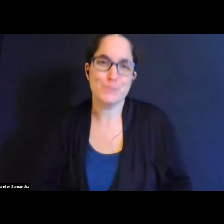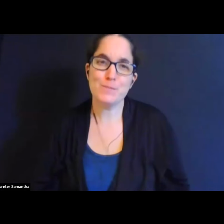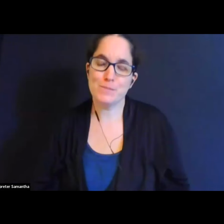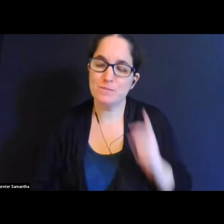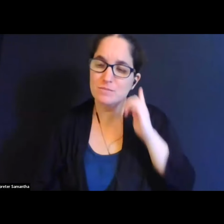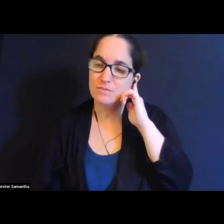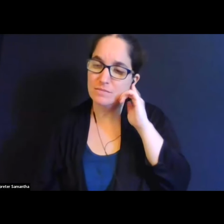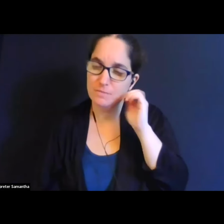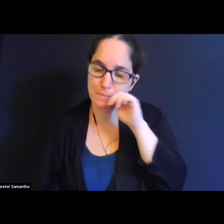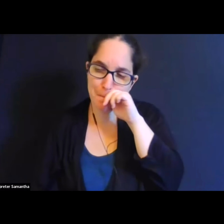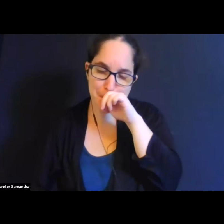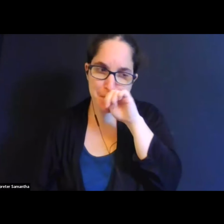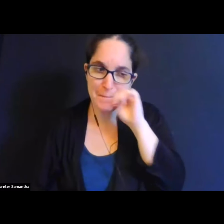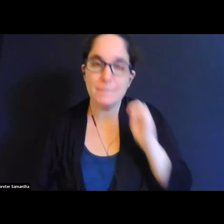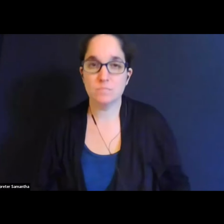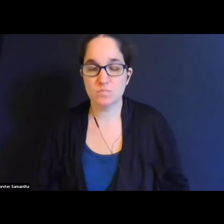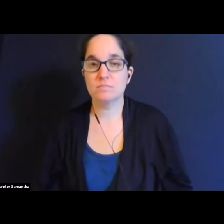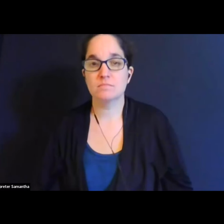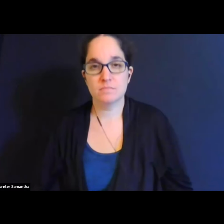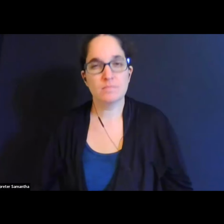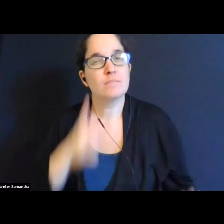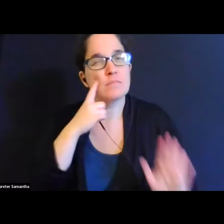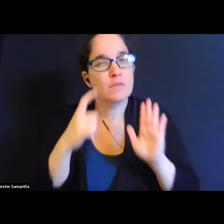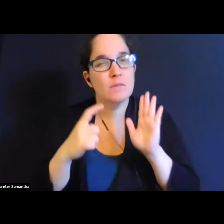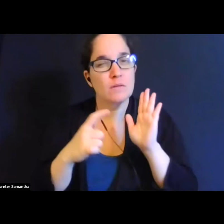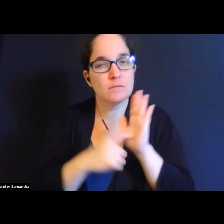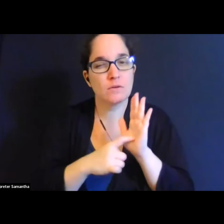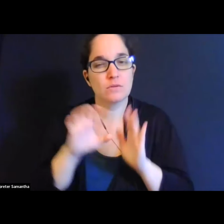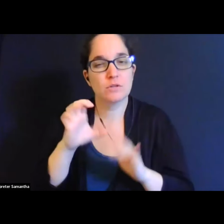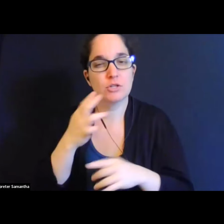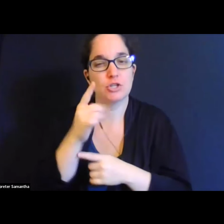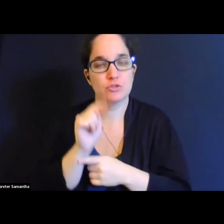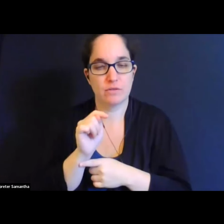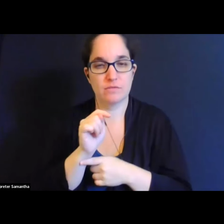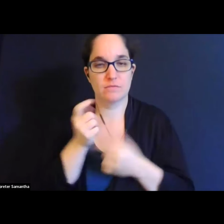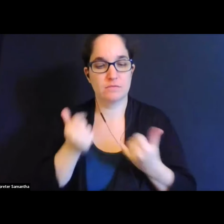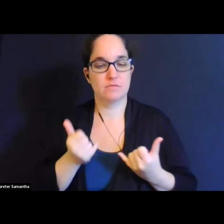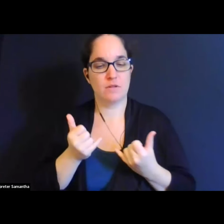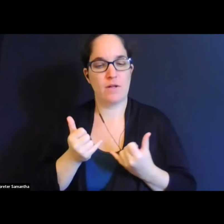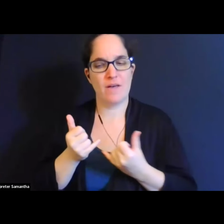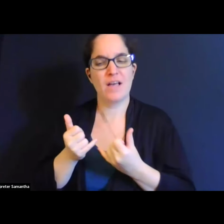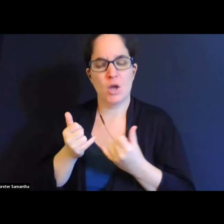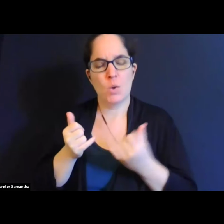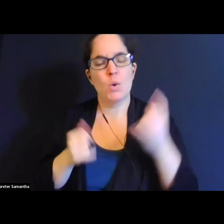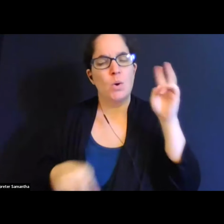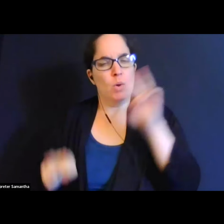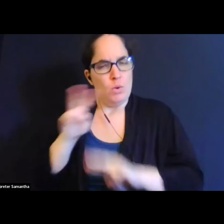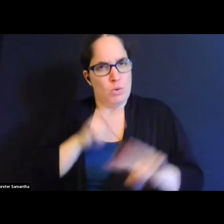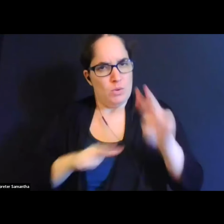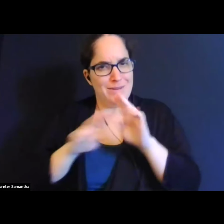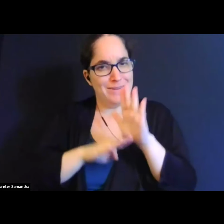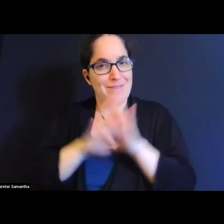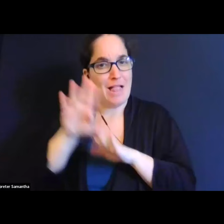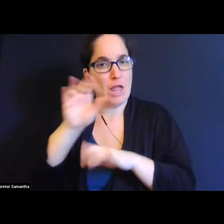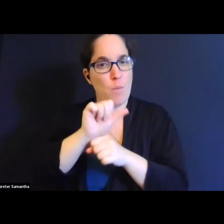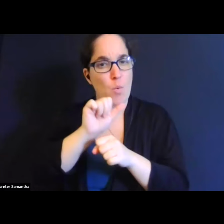one thing I saw it in the chat, and I do want to touch on it. I know we were looking to put together like a work group, and I think this is more related to